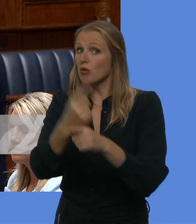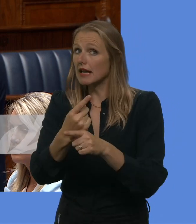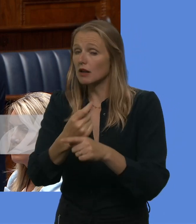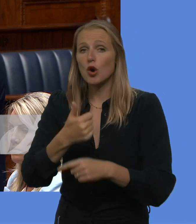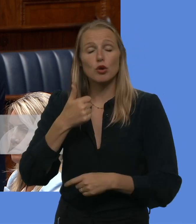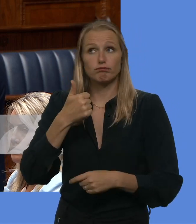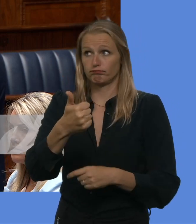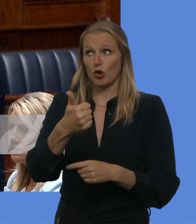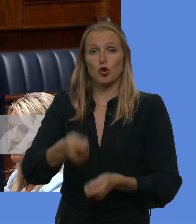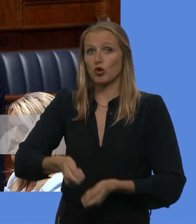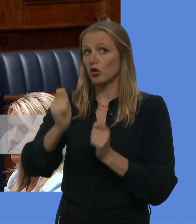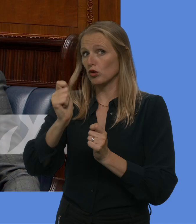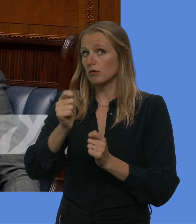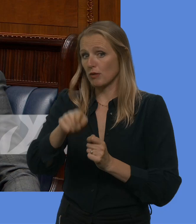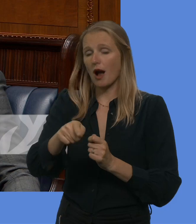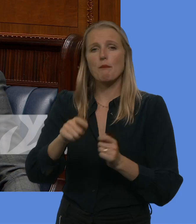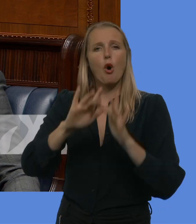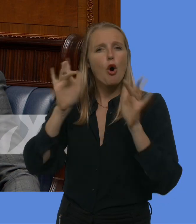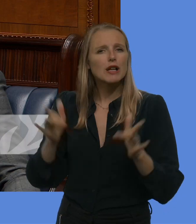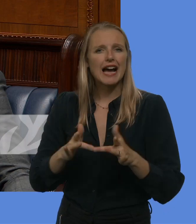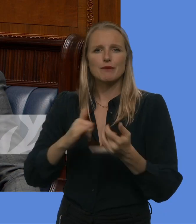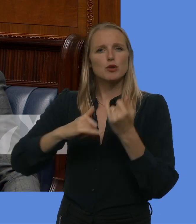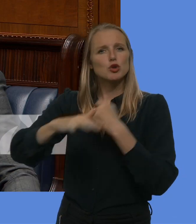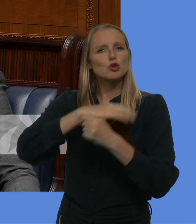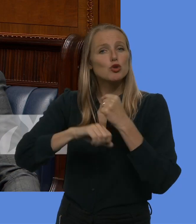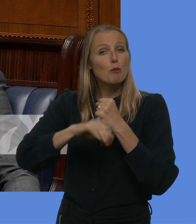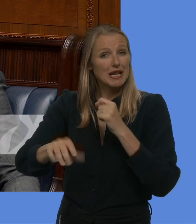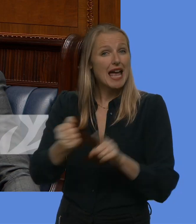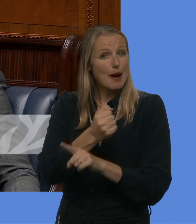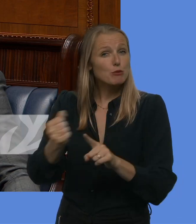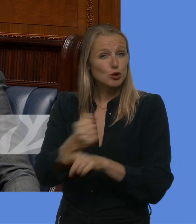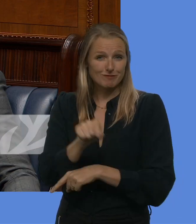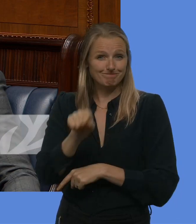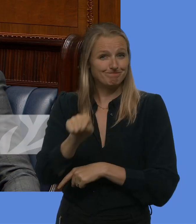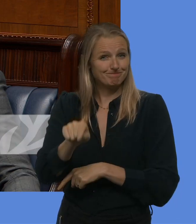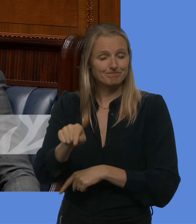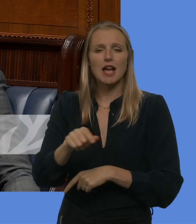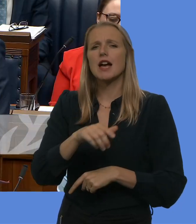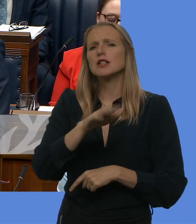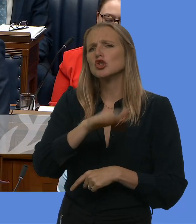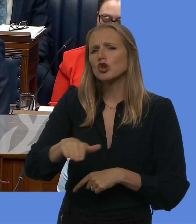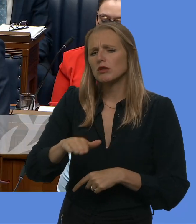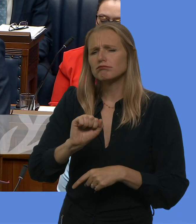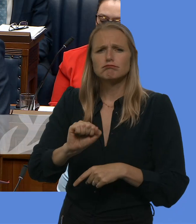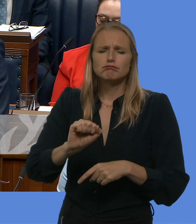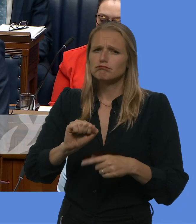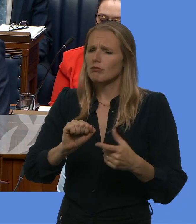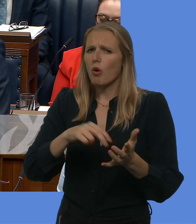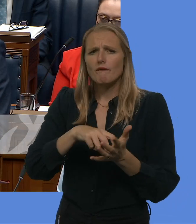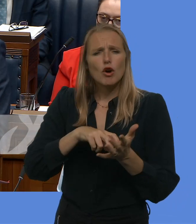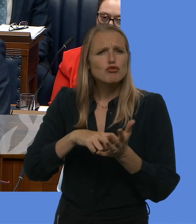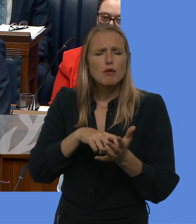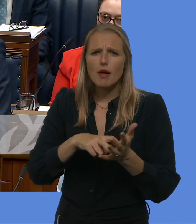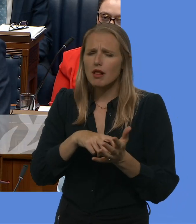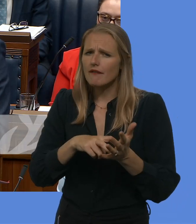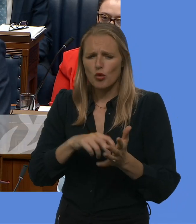to online social media abuse, and children in particular at a very sensitive age are much more vulnerable to